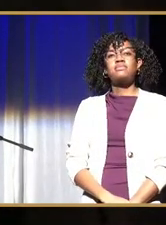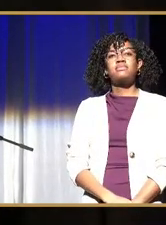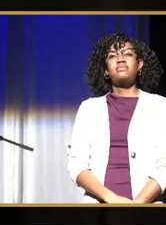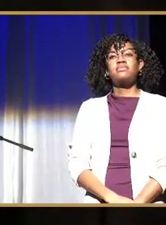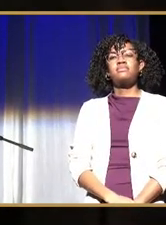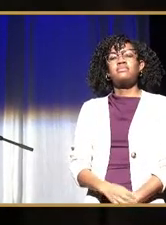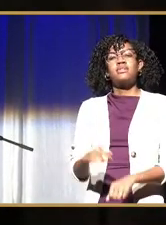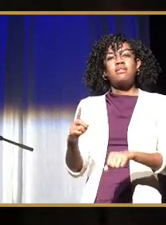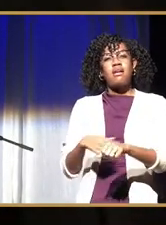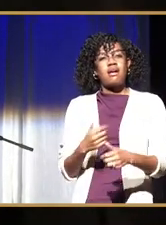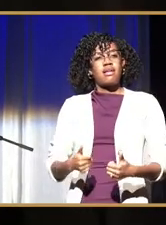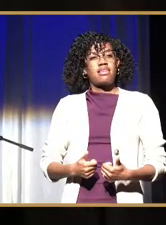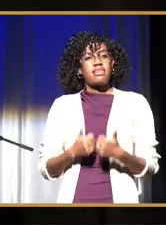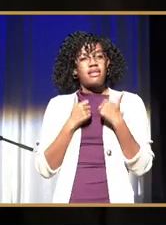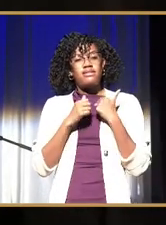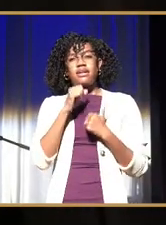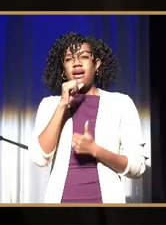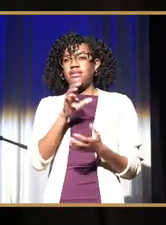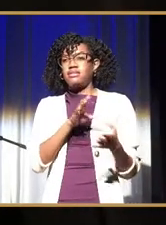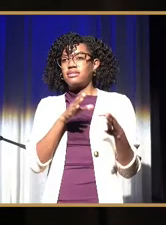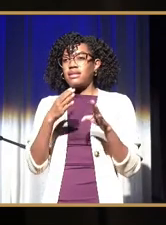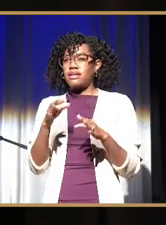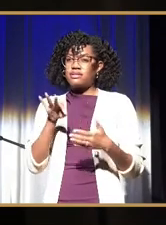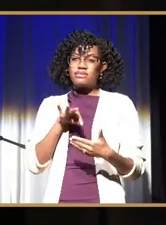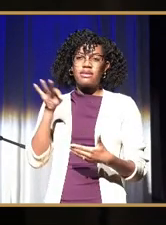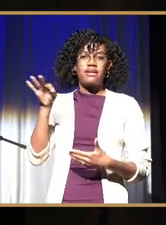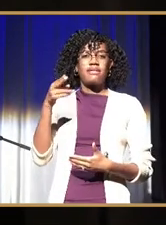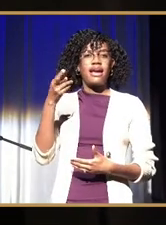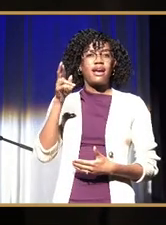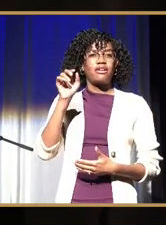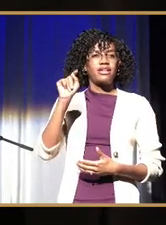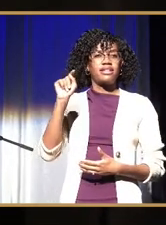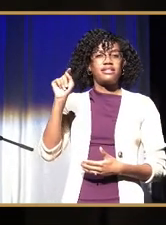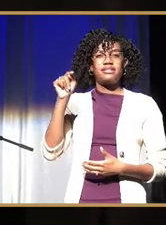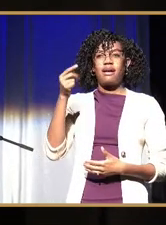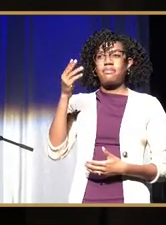Long live the undying spirit of Harriet Tubman.